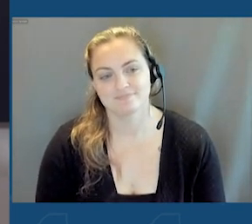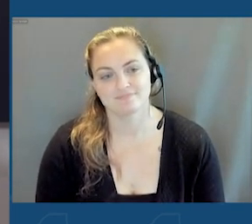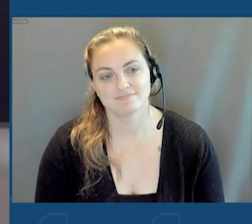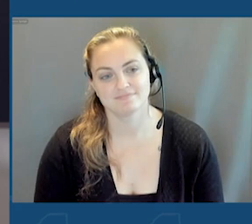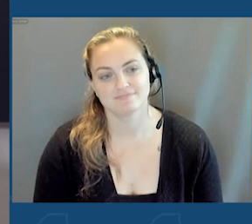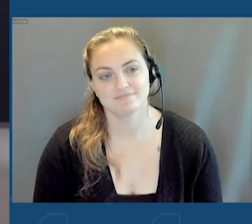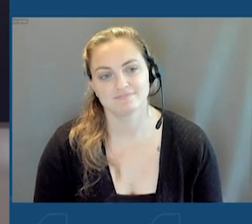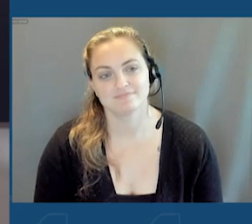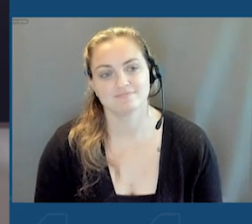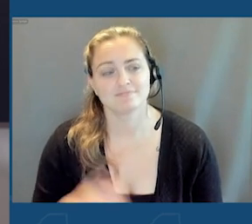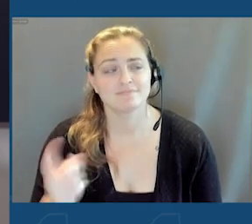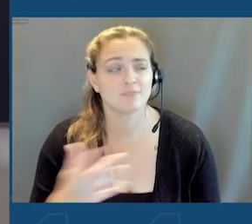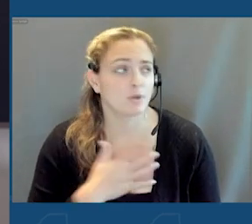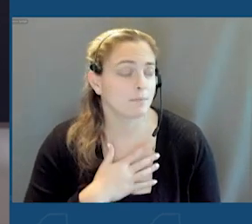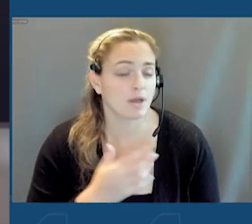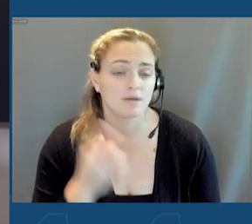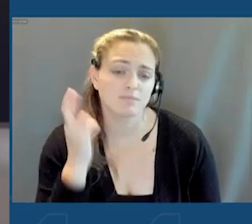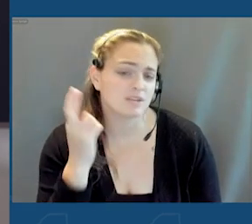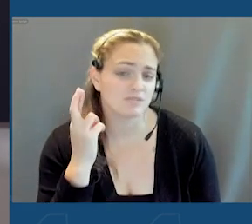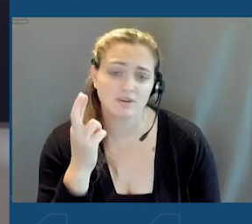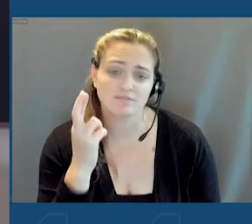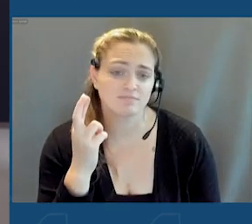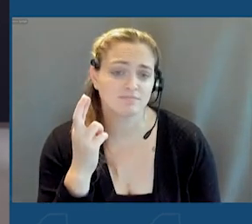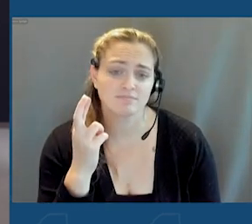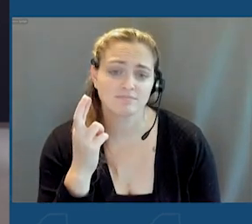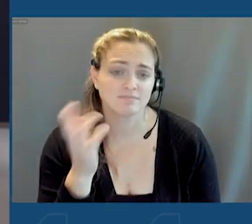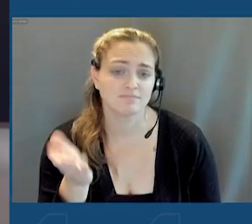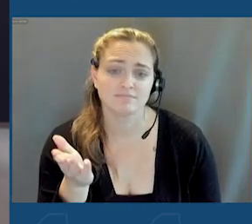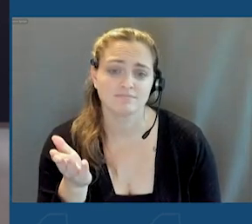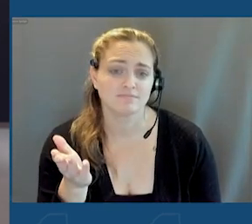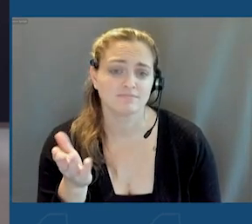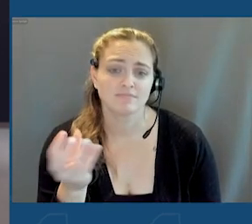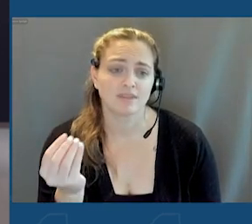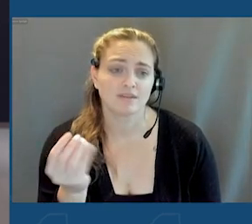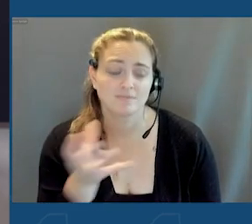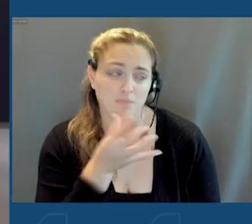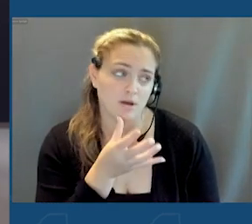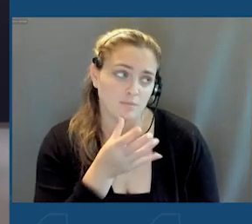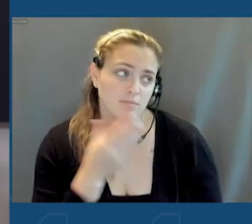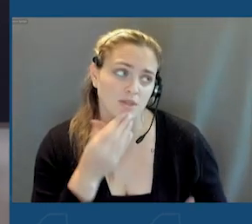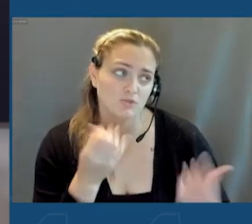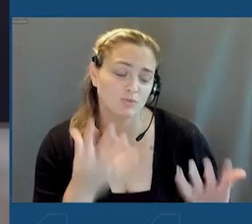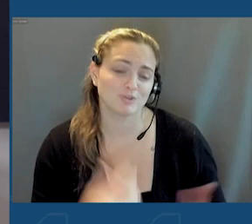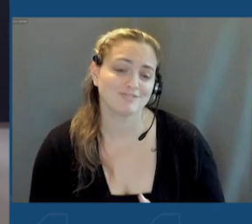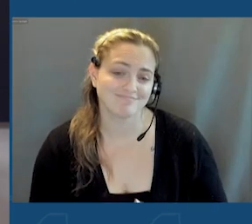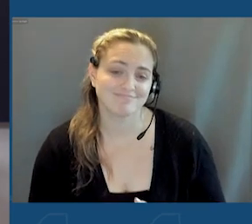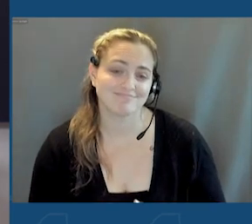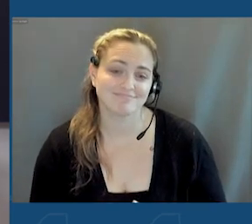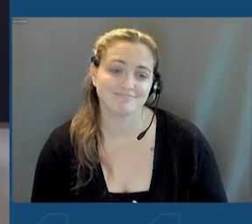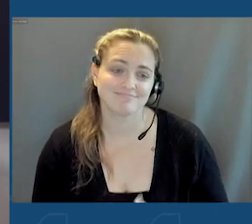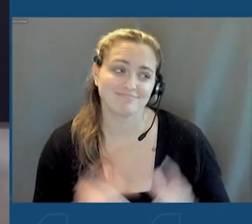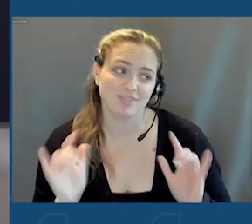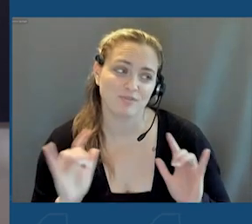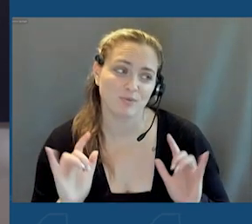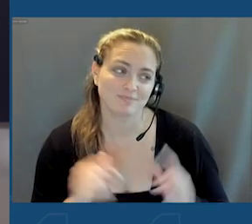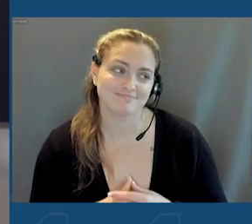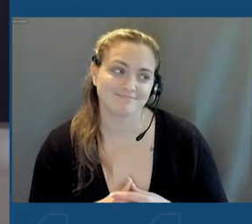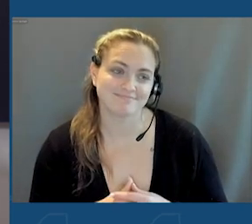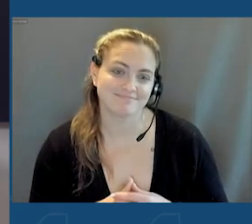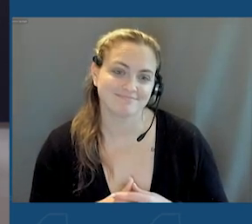She is my best friend, and Mom, thank you so much. Love you.